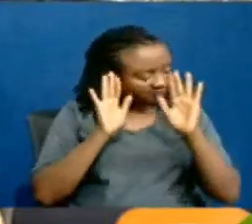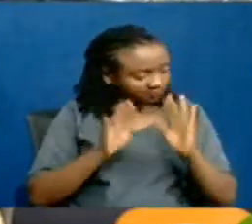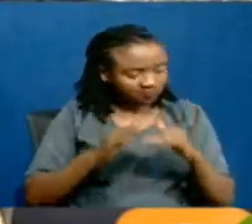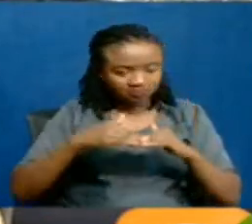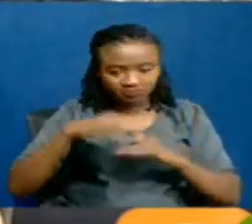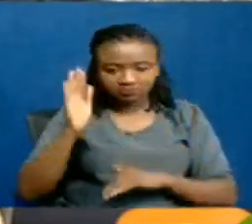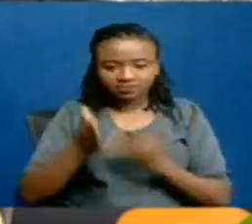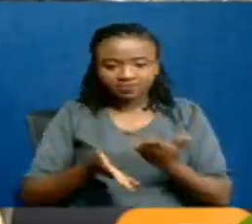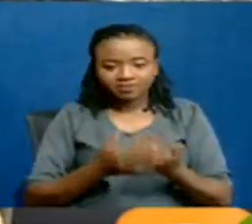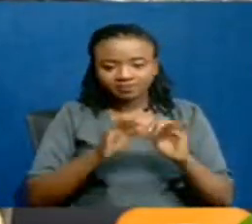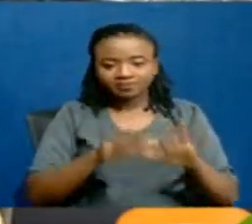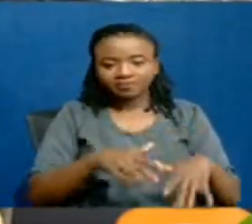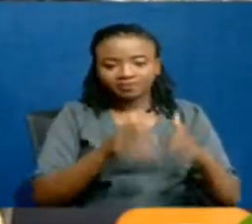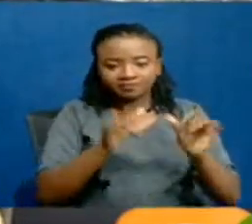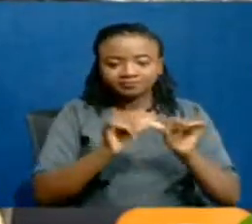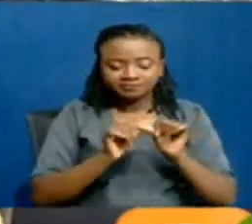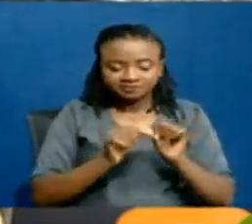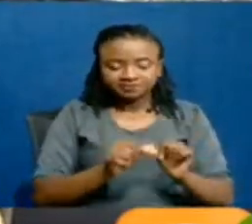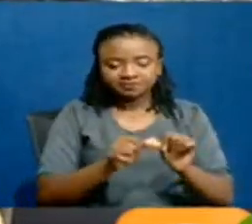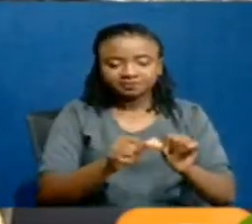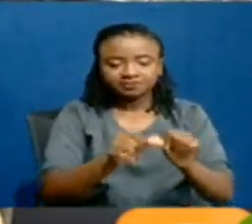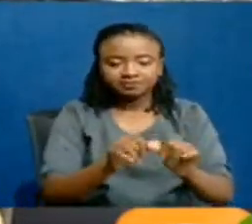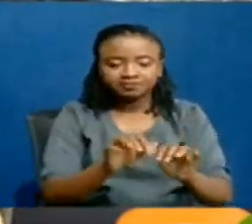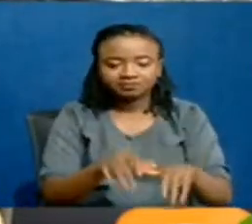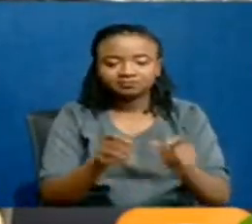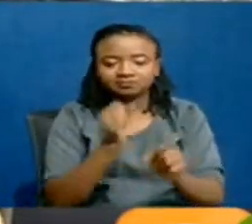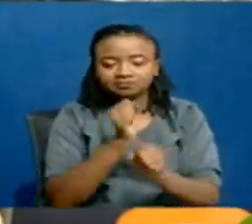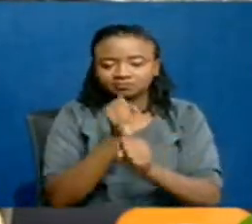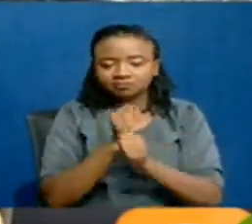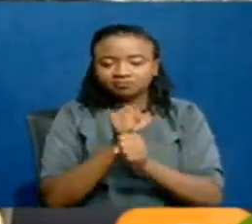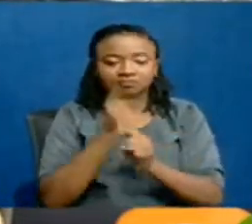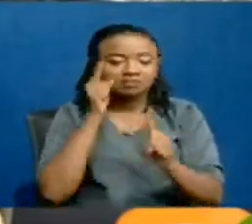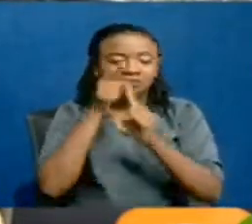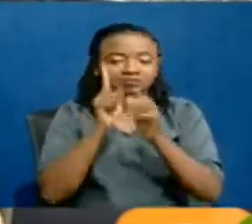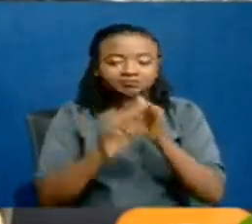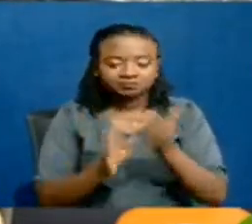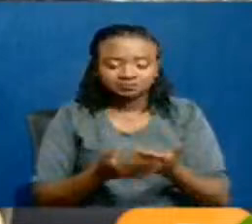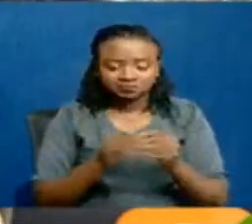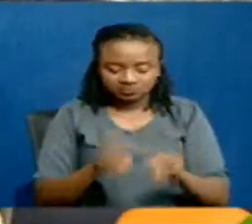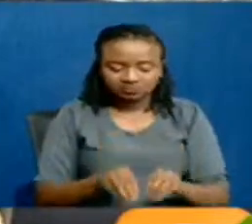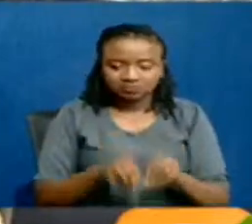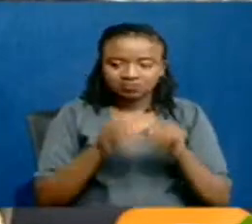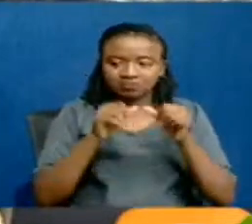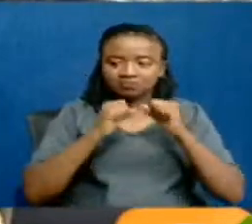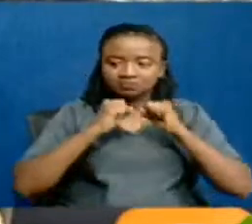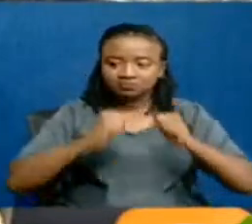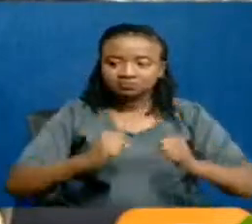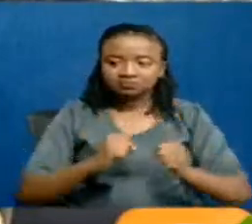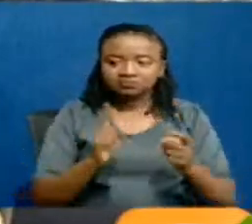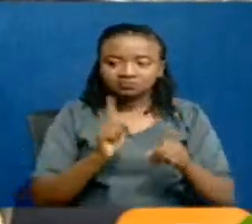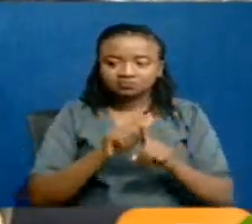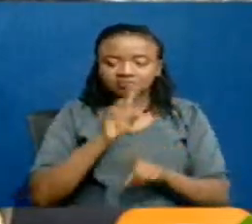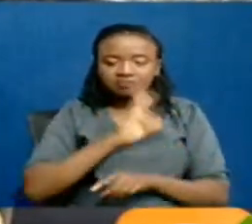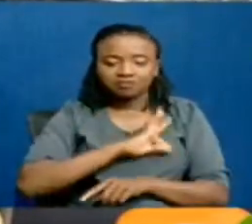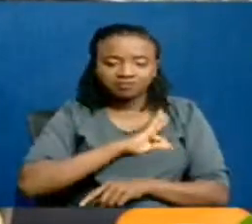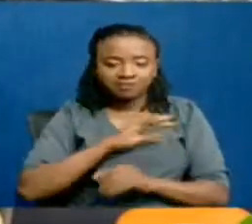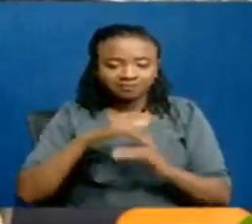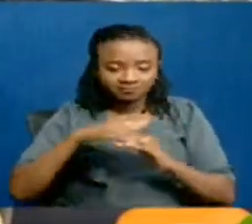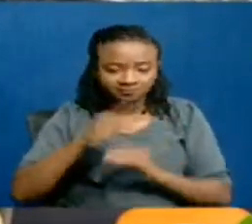farmers adopt sustainable farming practices to enhance soil health, increase yields, and enable